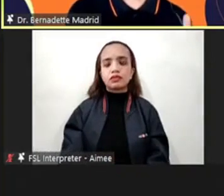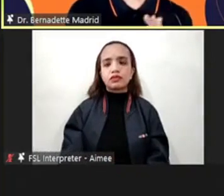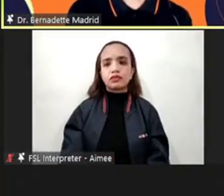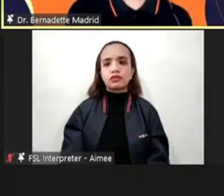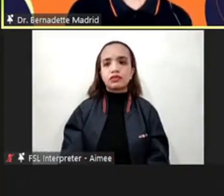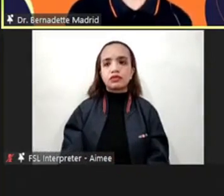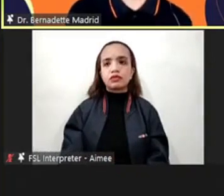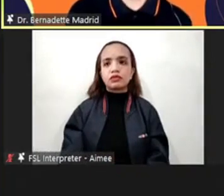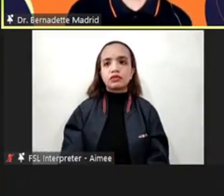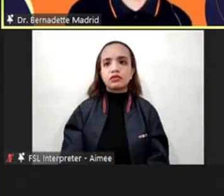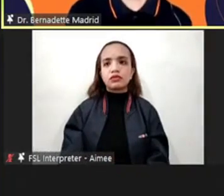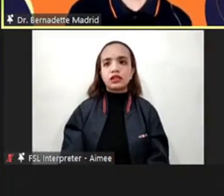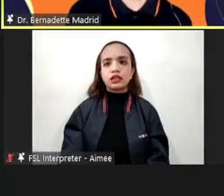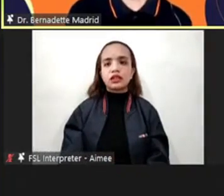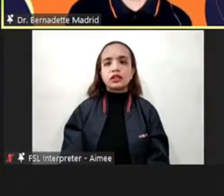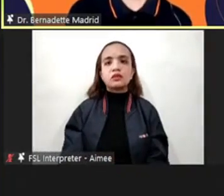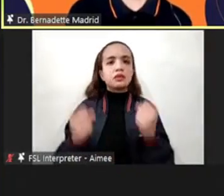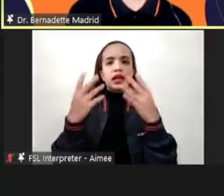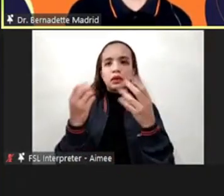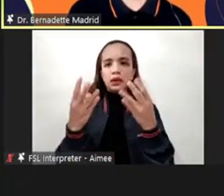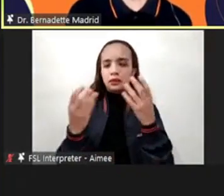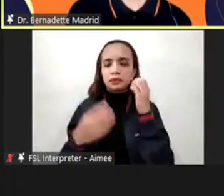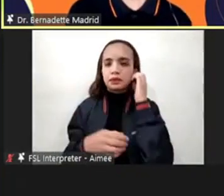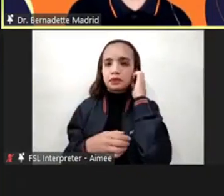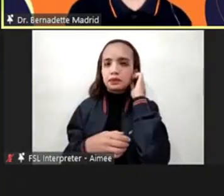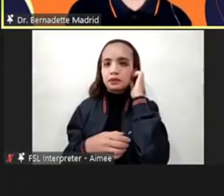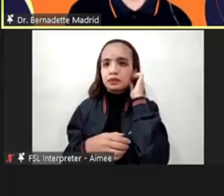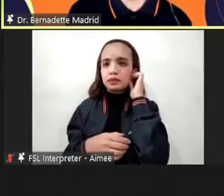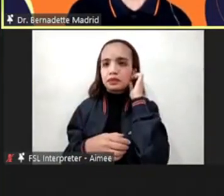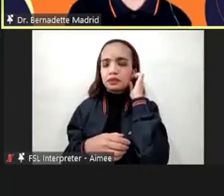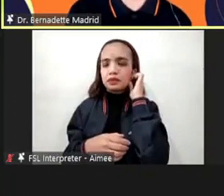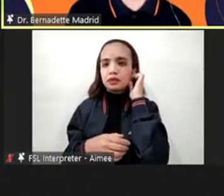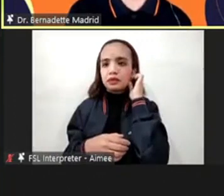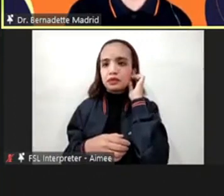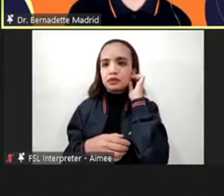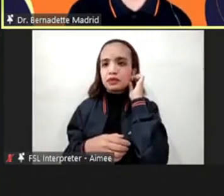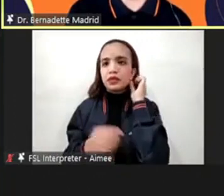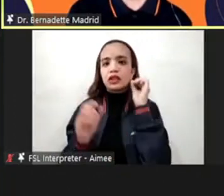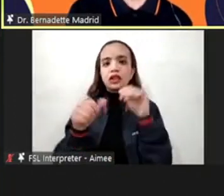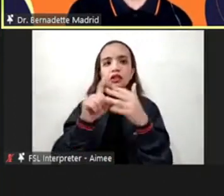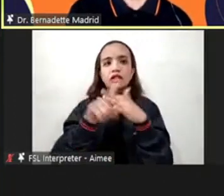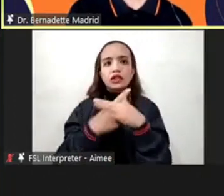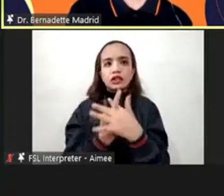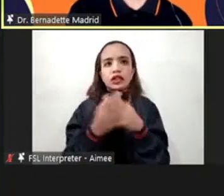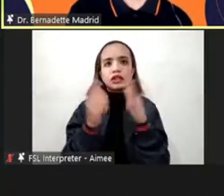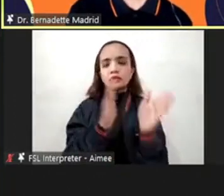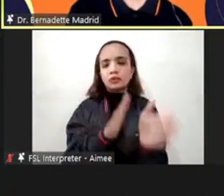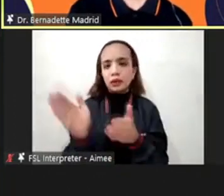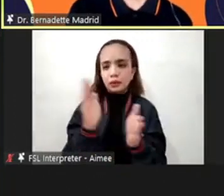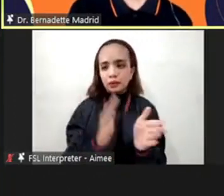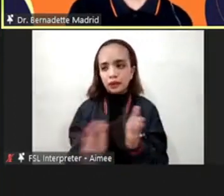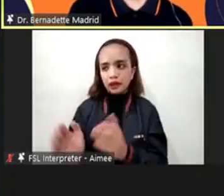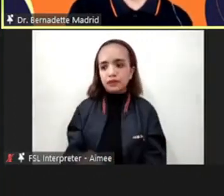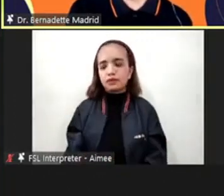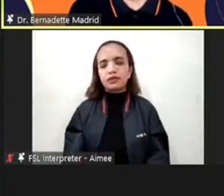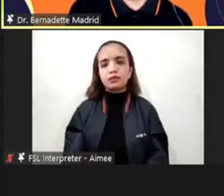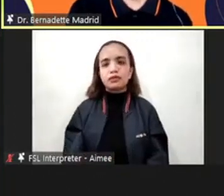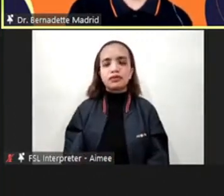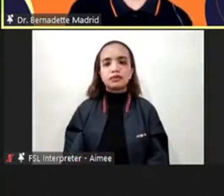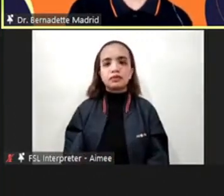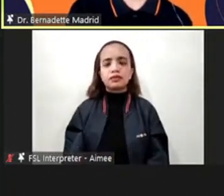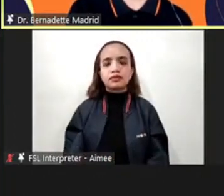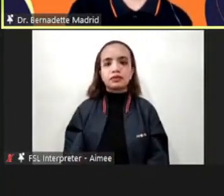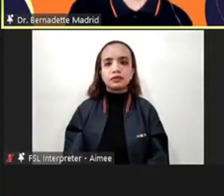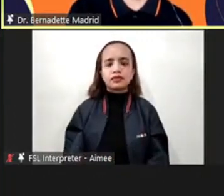So there are many things, so that needs to be done to prepare. And you